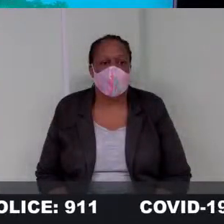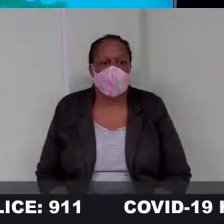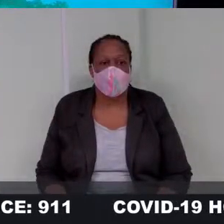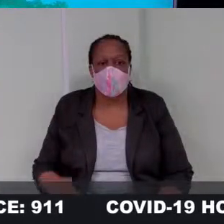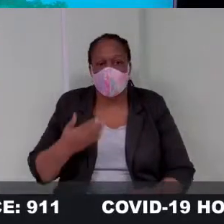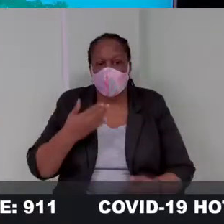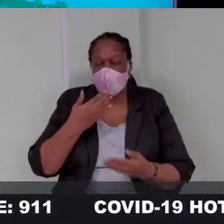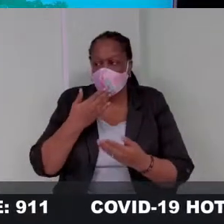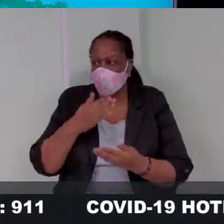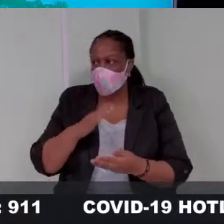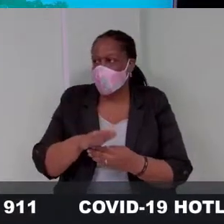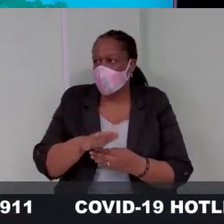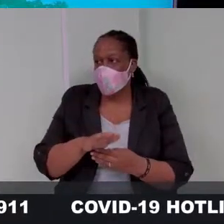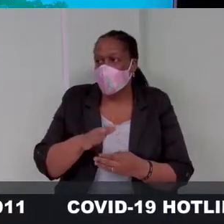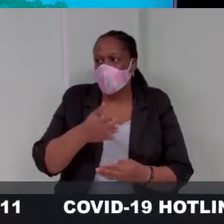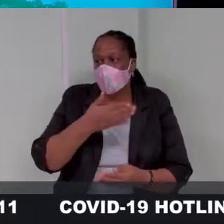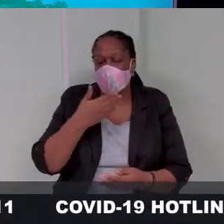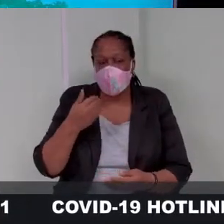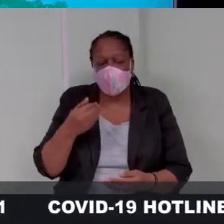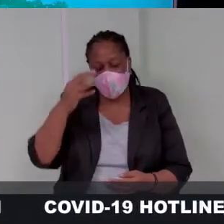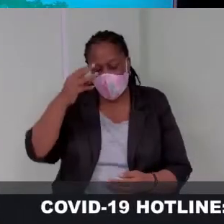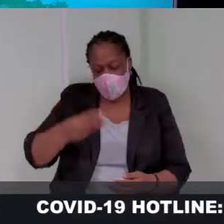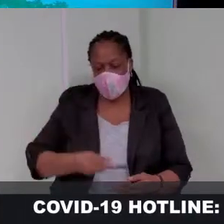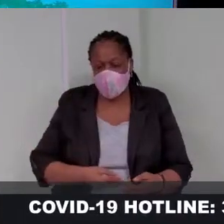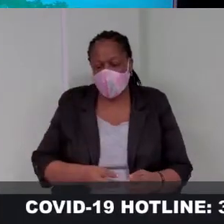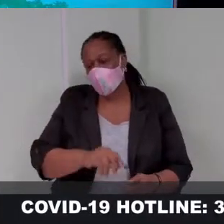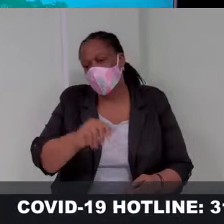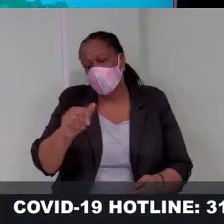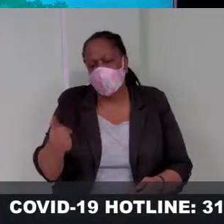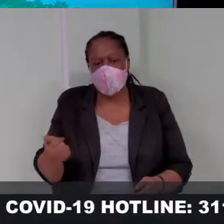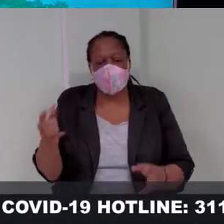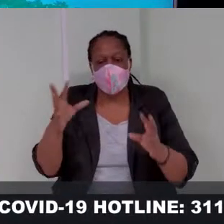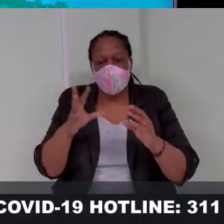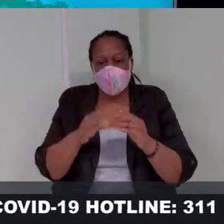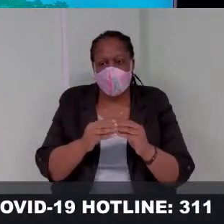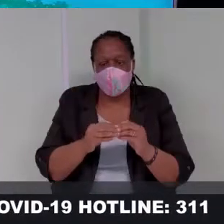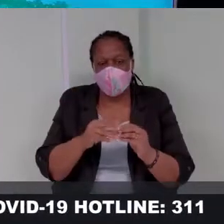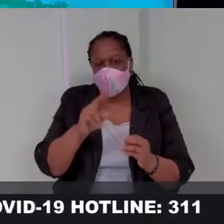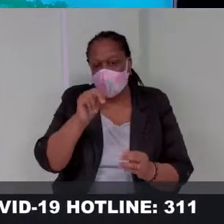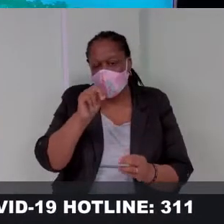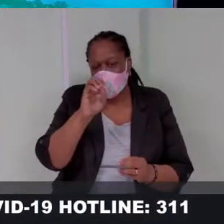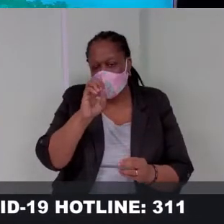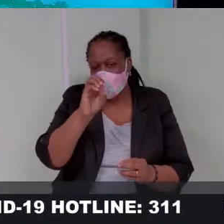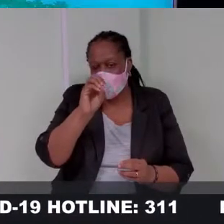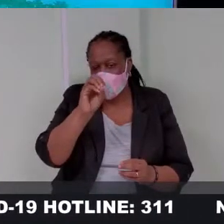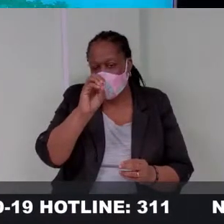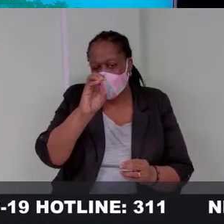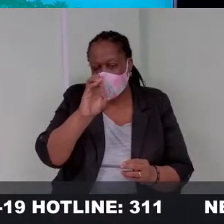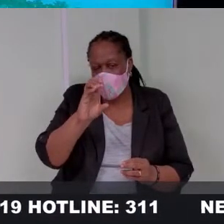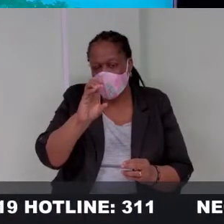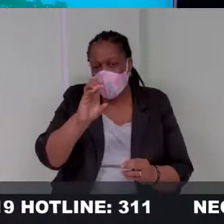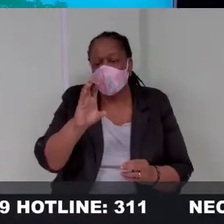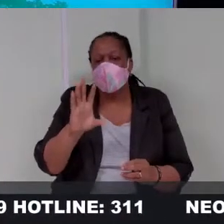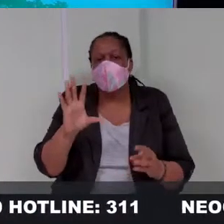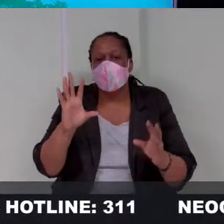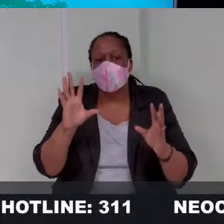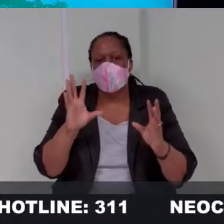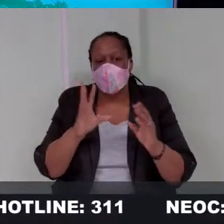Good afternoon and welcome to another NEOC, the National Emergency Operations Center,